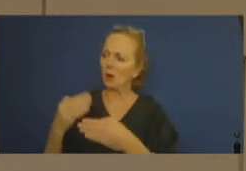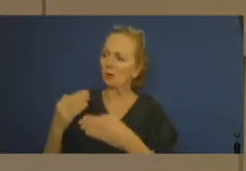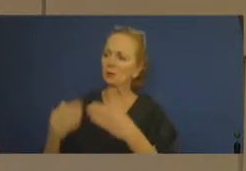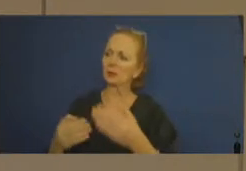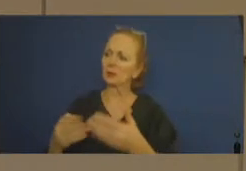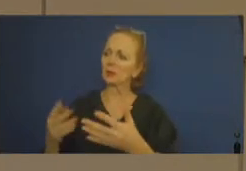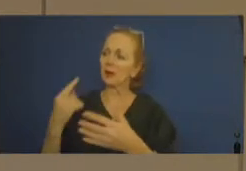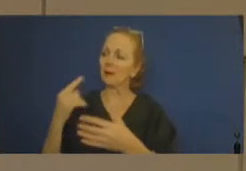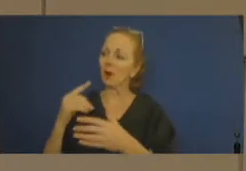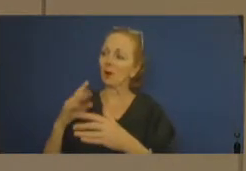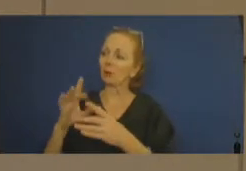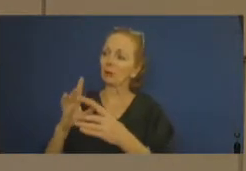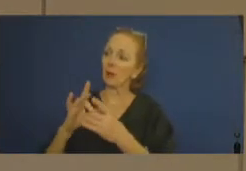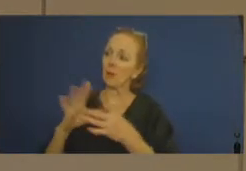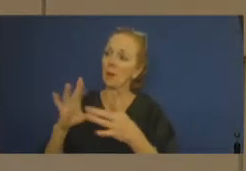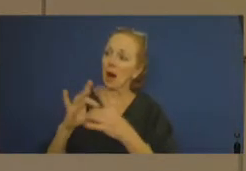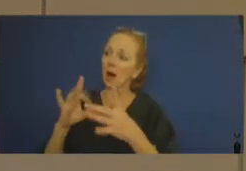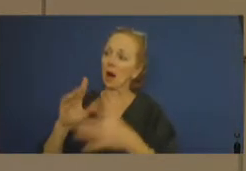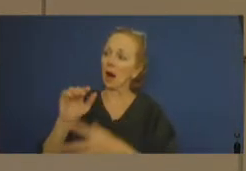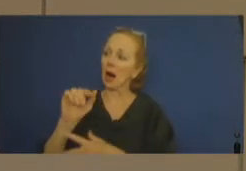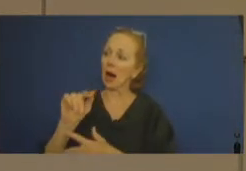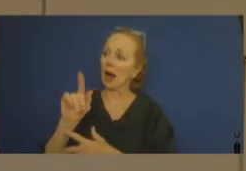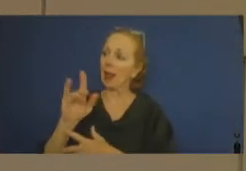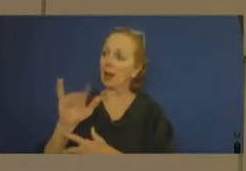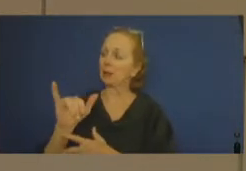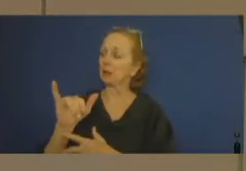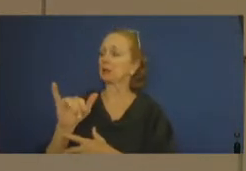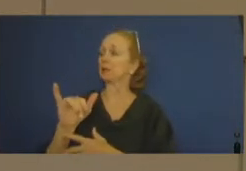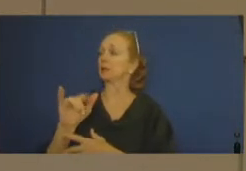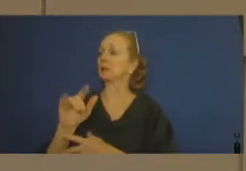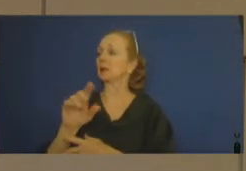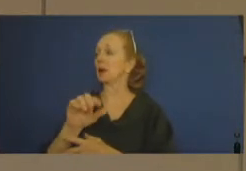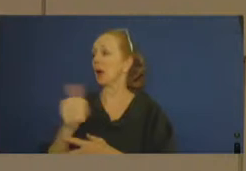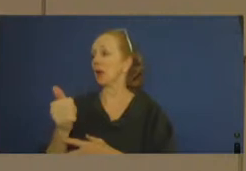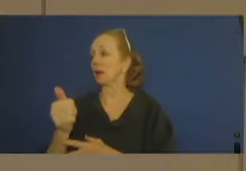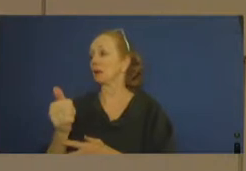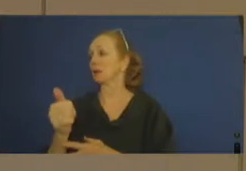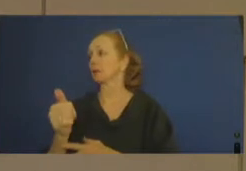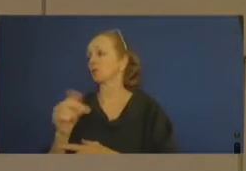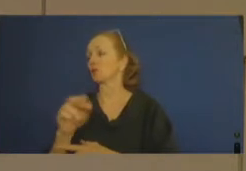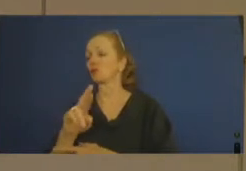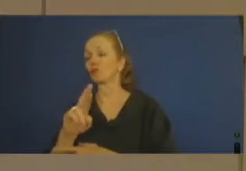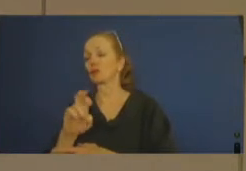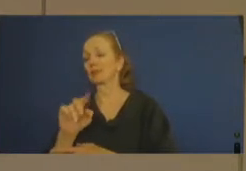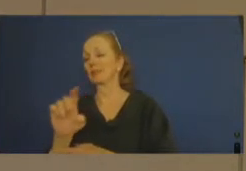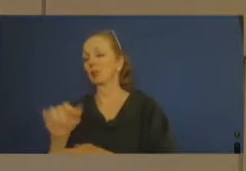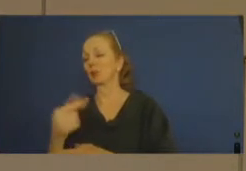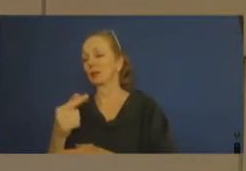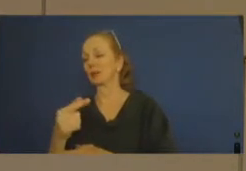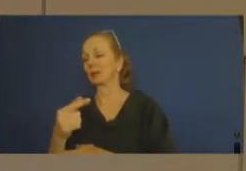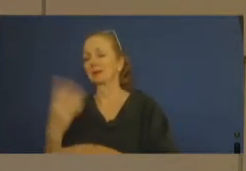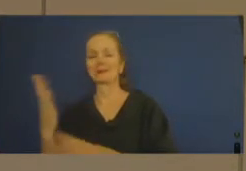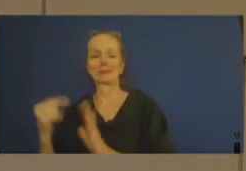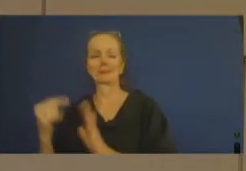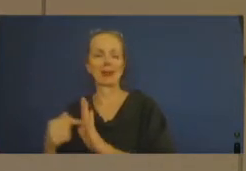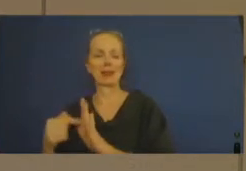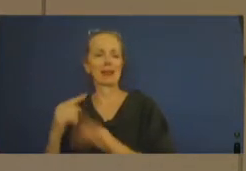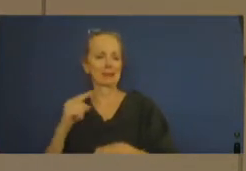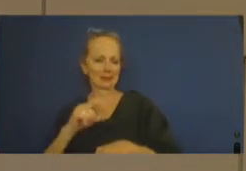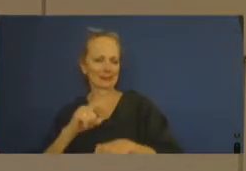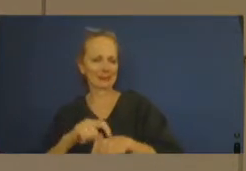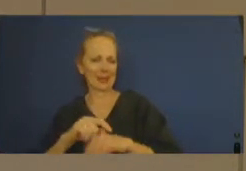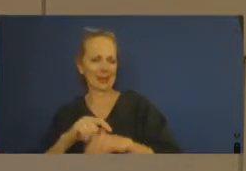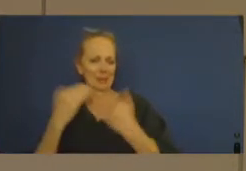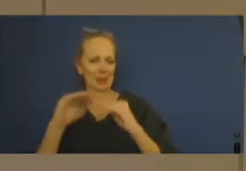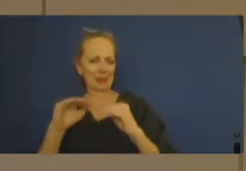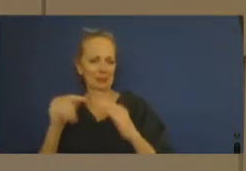an abandonment of an alley instead of a rezoning, for example, there is a certain time limit that is required